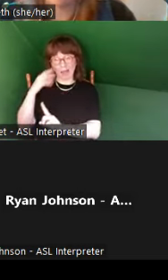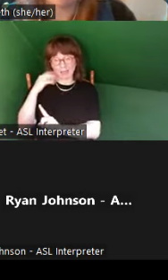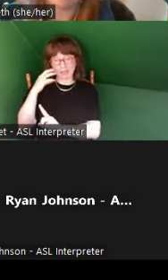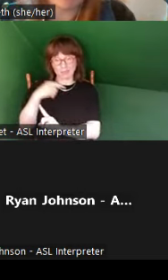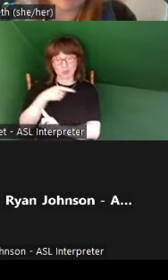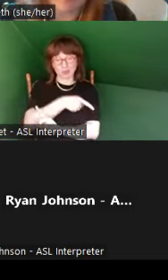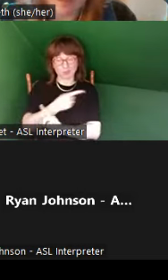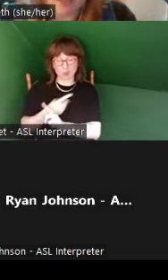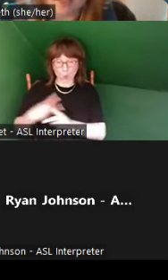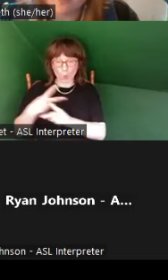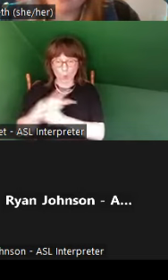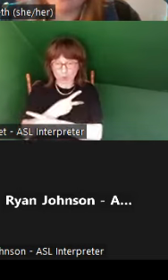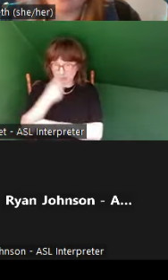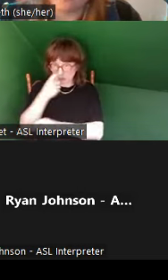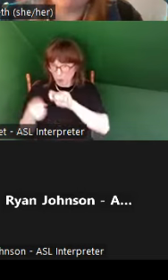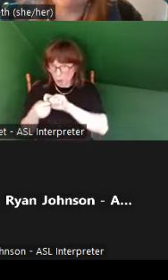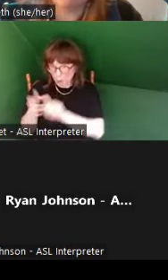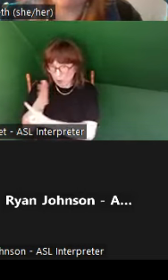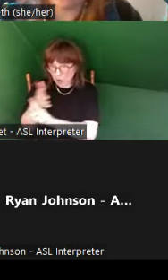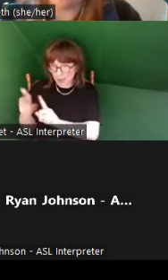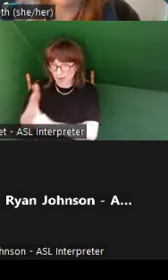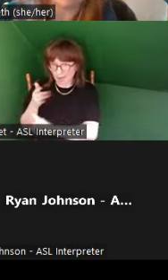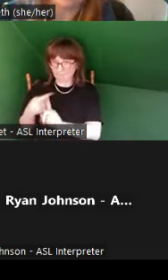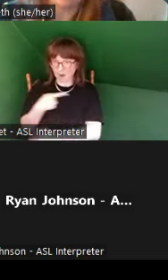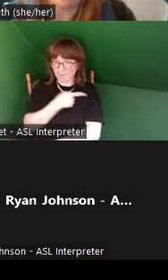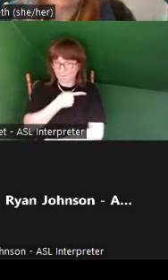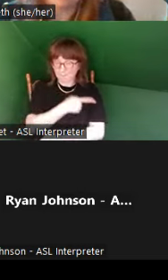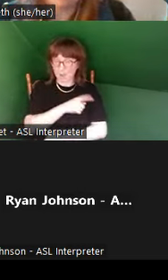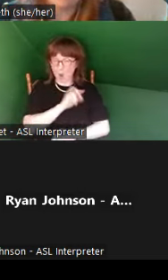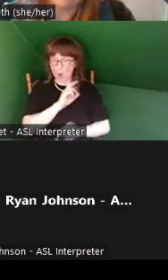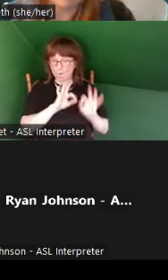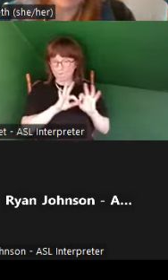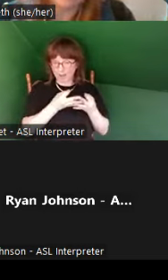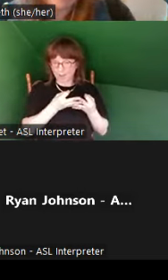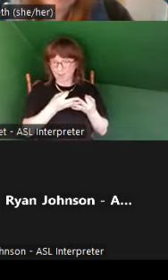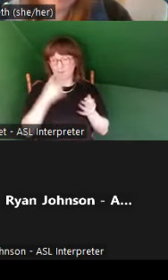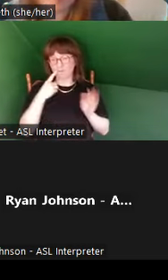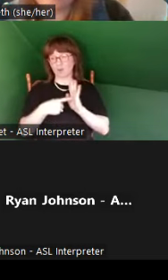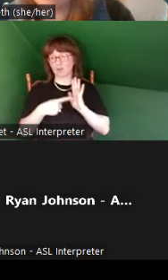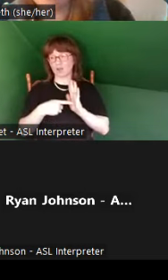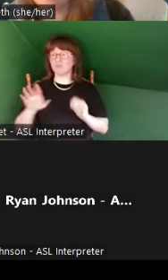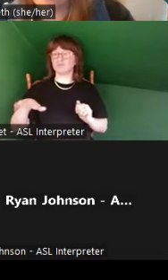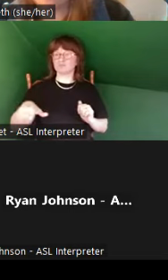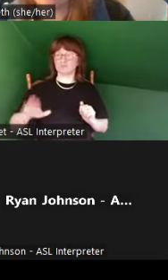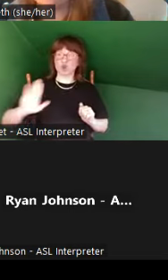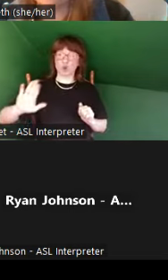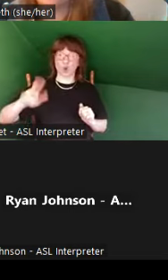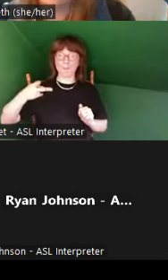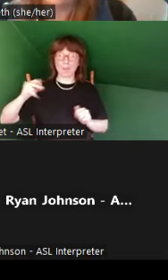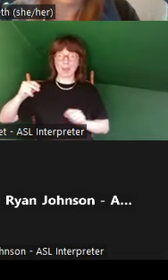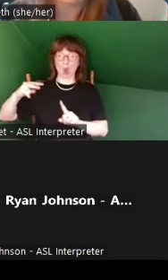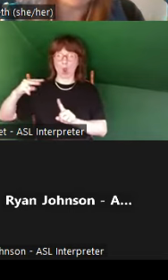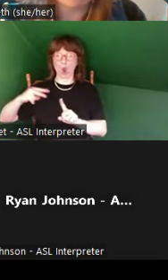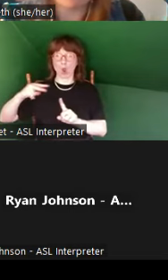abuser or the abuser's family, like threatening to use their probation status against them